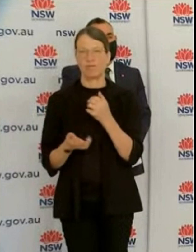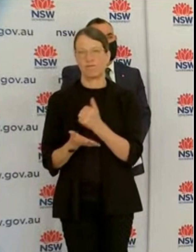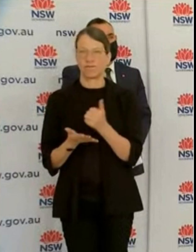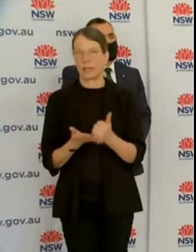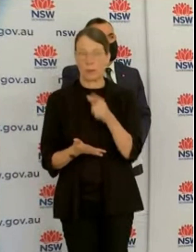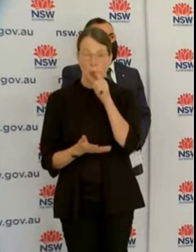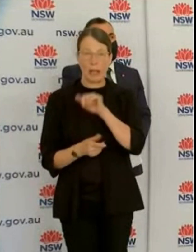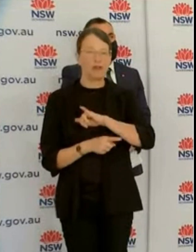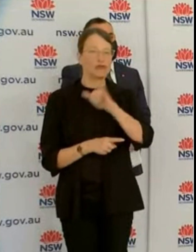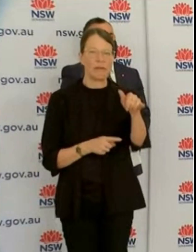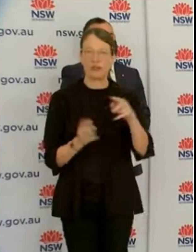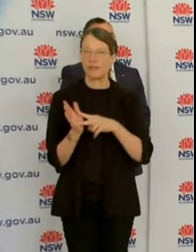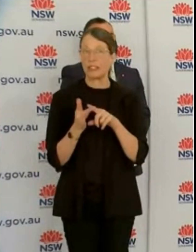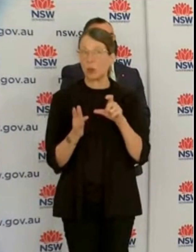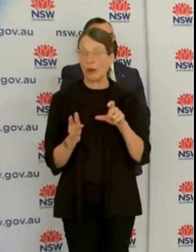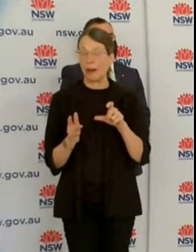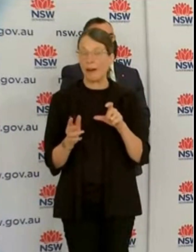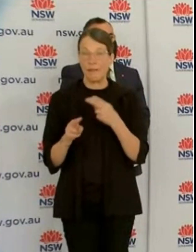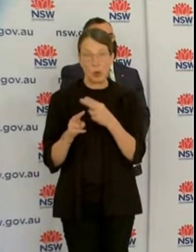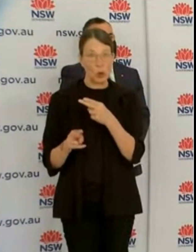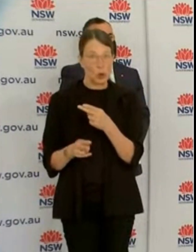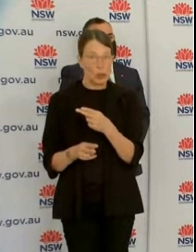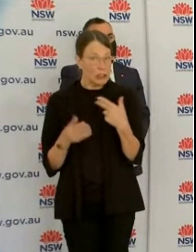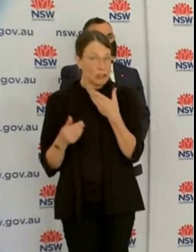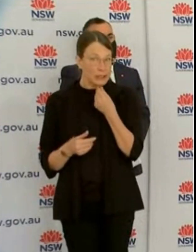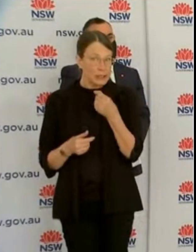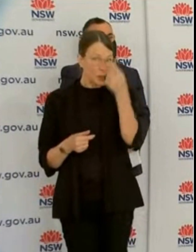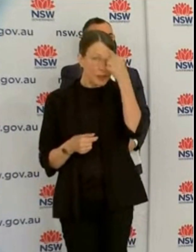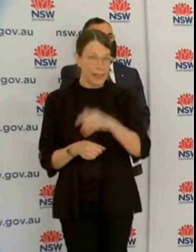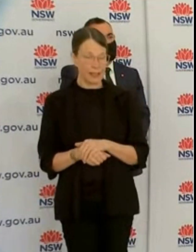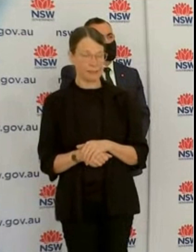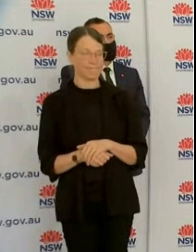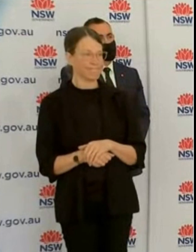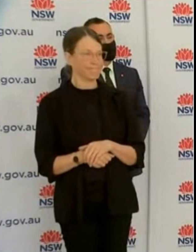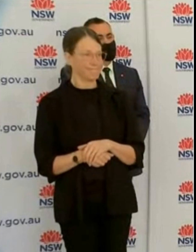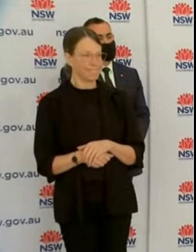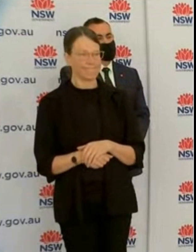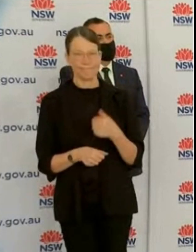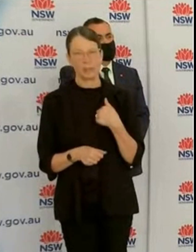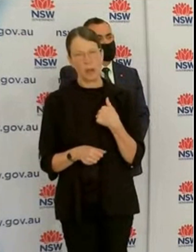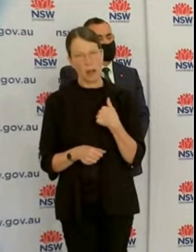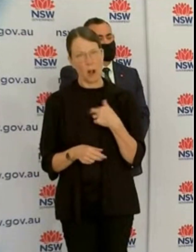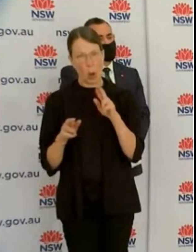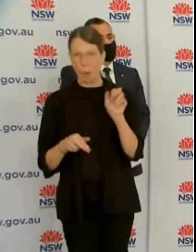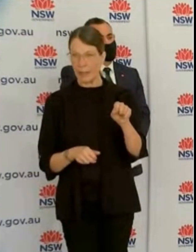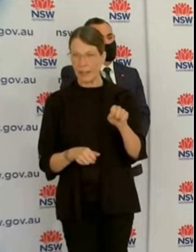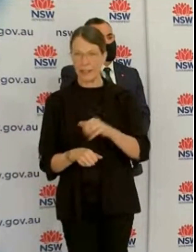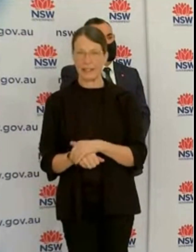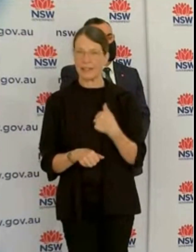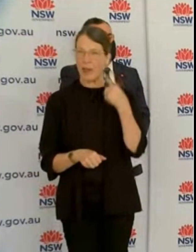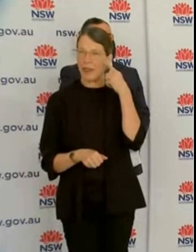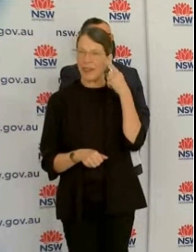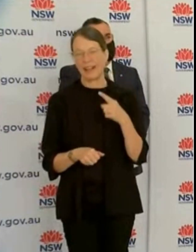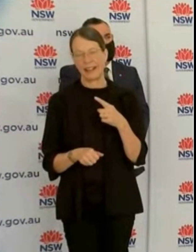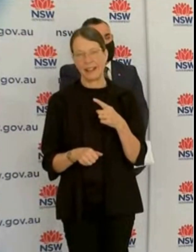by Christmas? Oh, look, that's definitely my hope, and I'm convinced that Victoria in particular